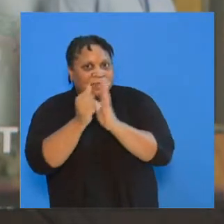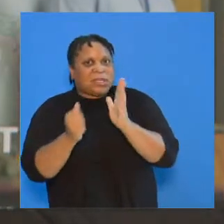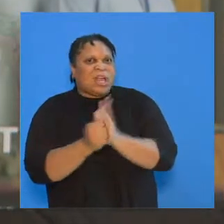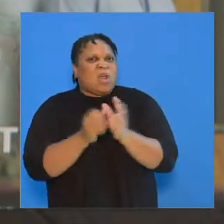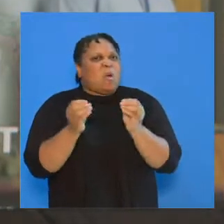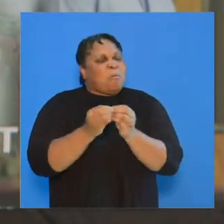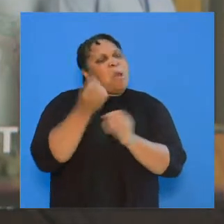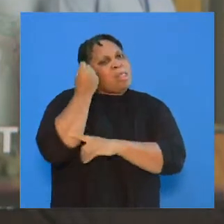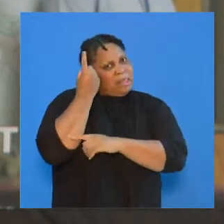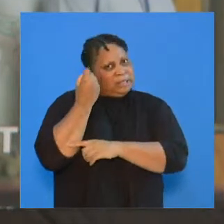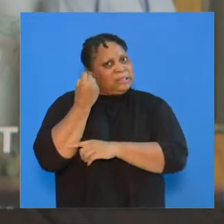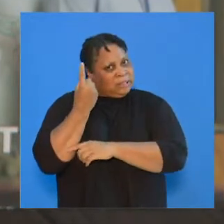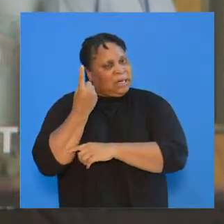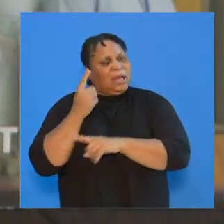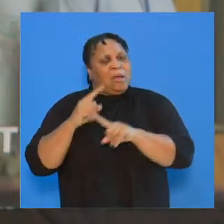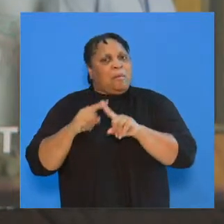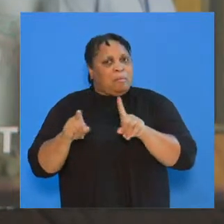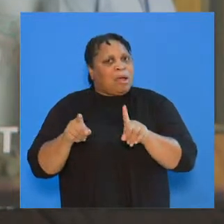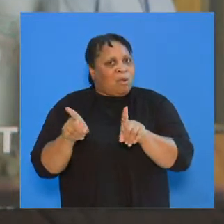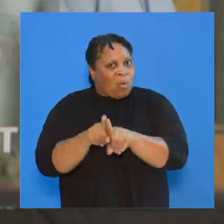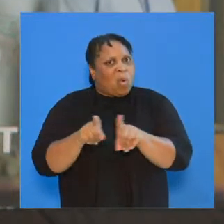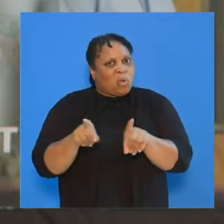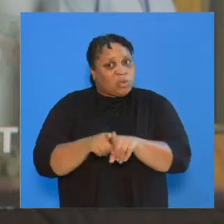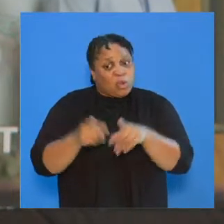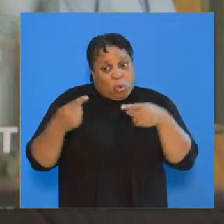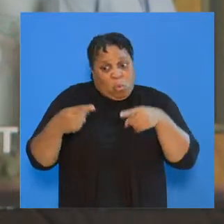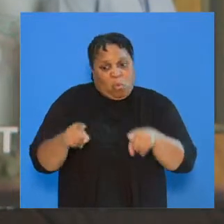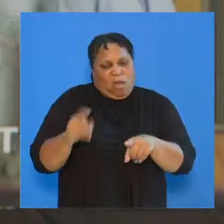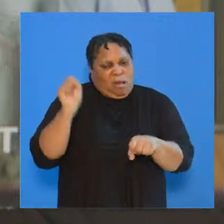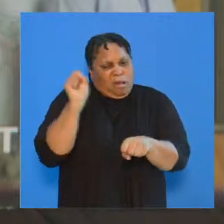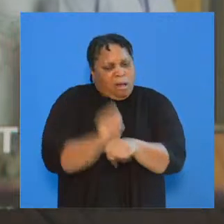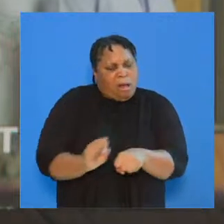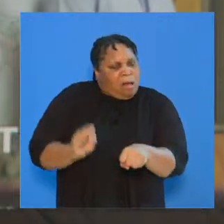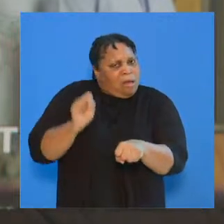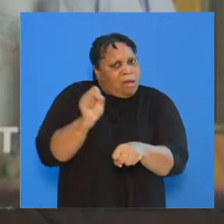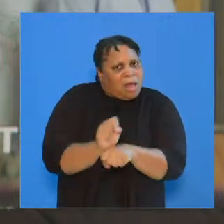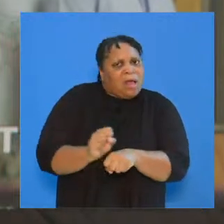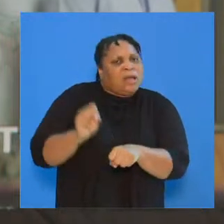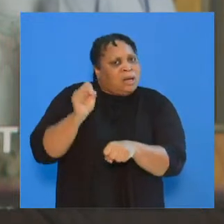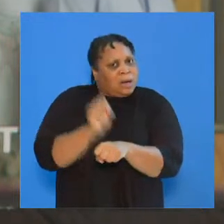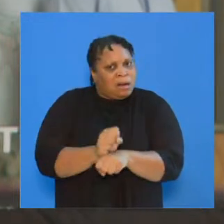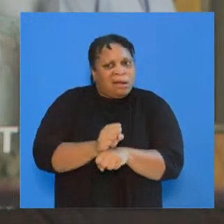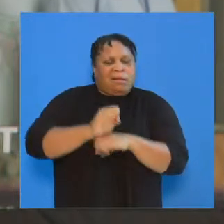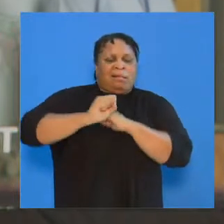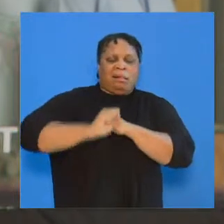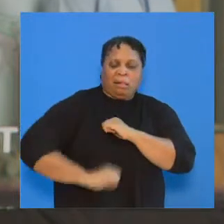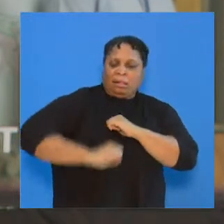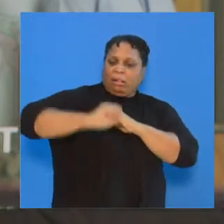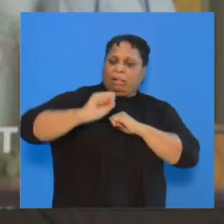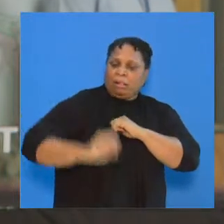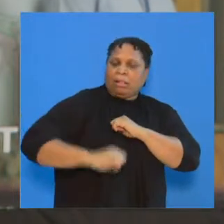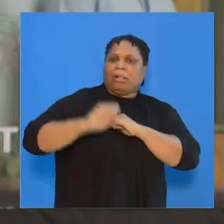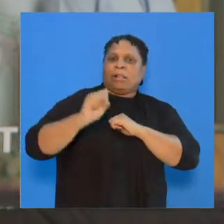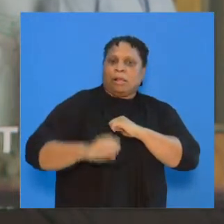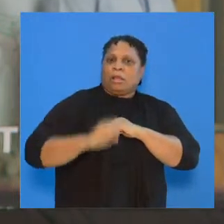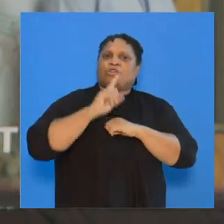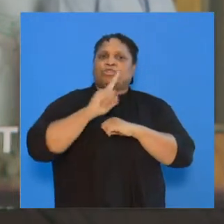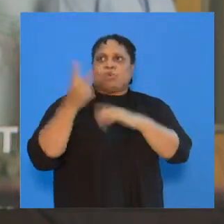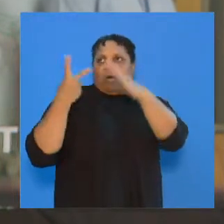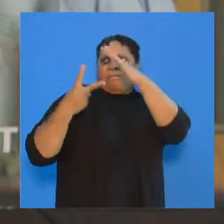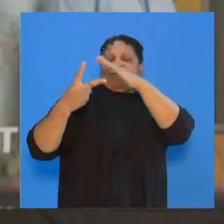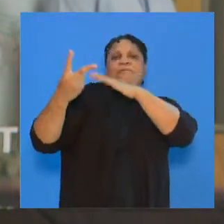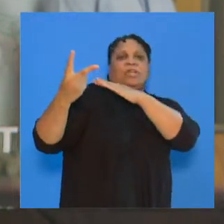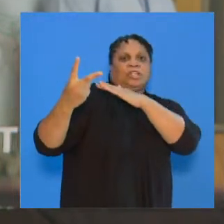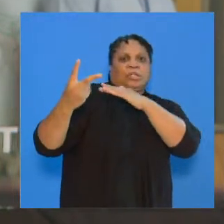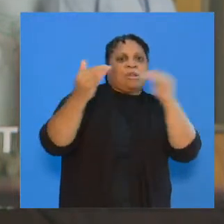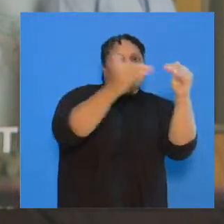more understandable, but also while we are working so hard and so long to make our vision for a better